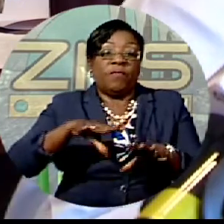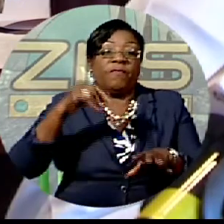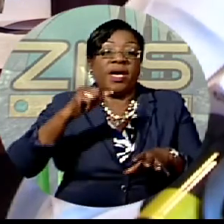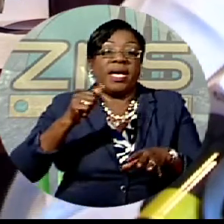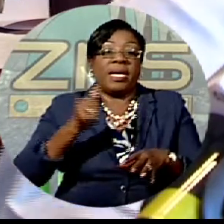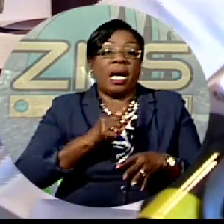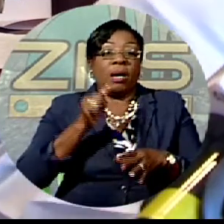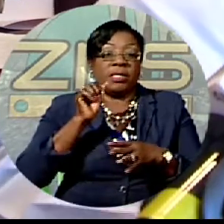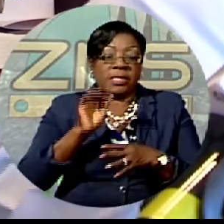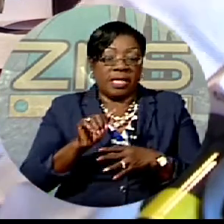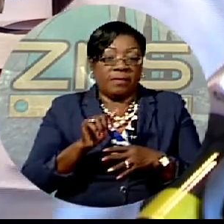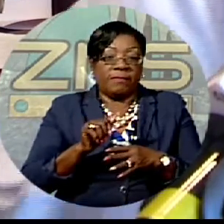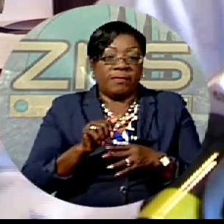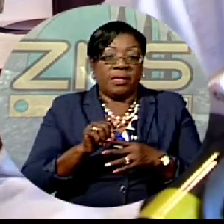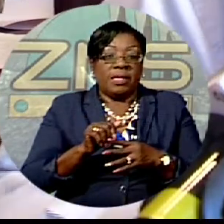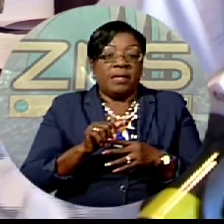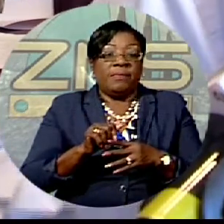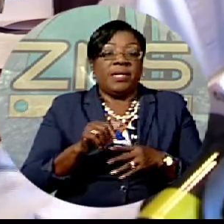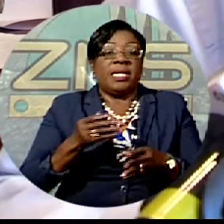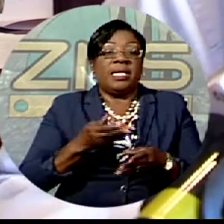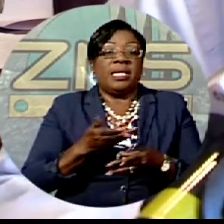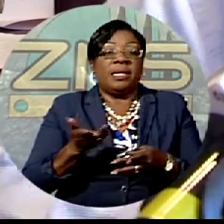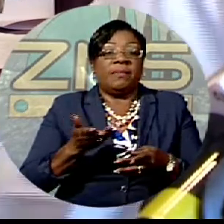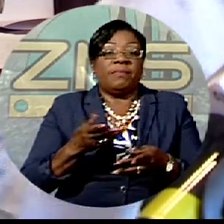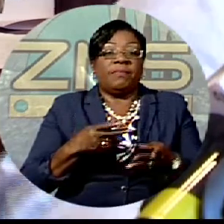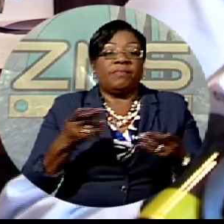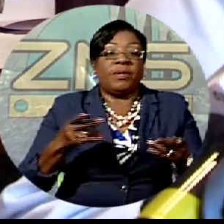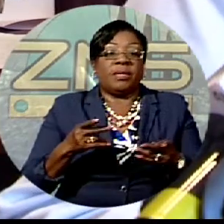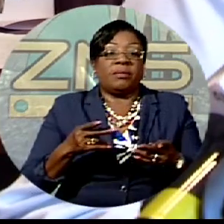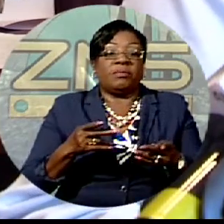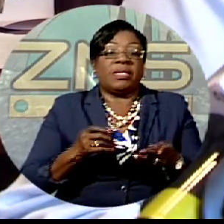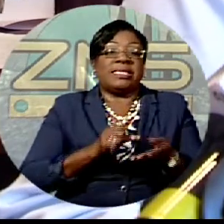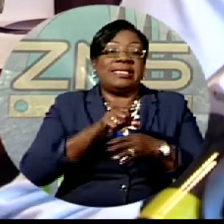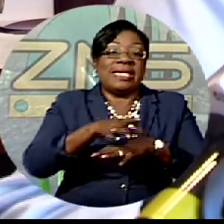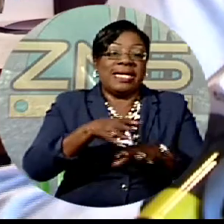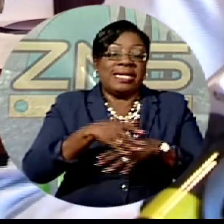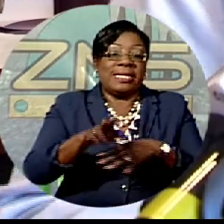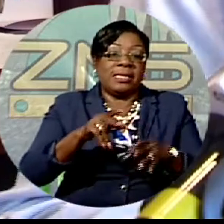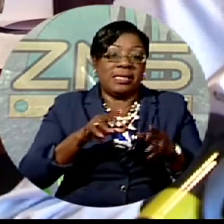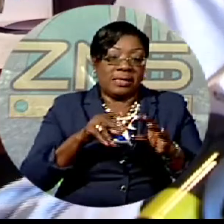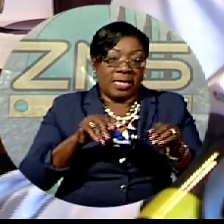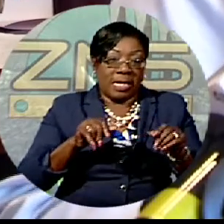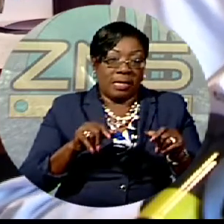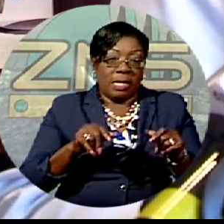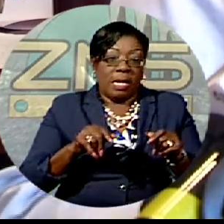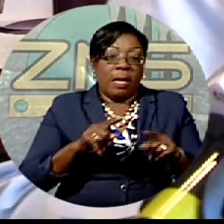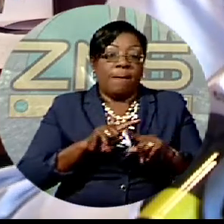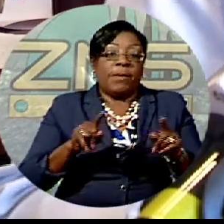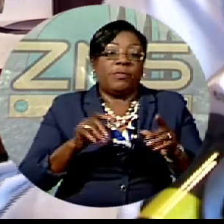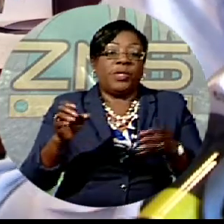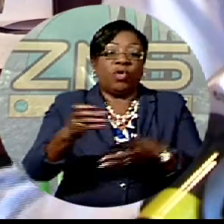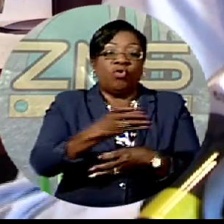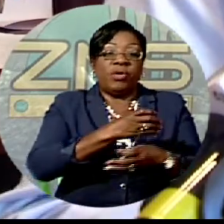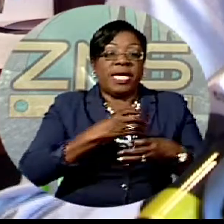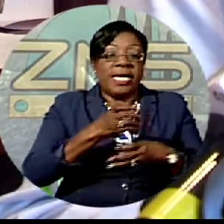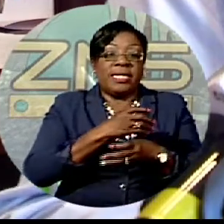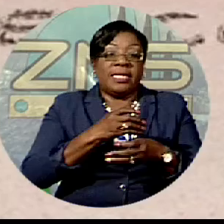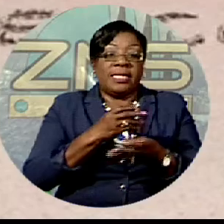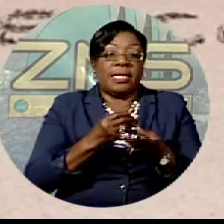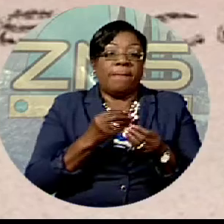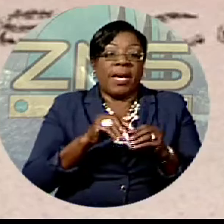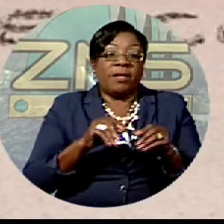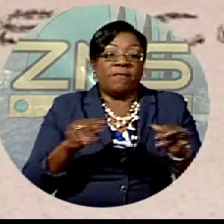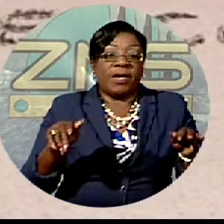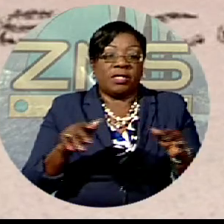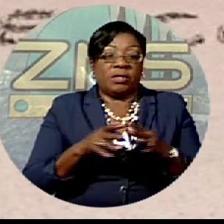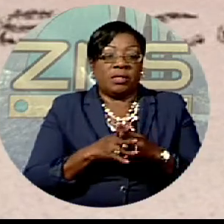simply being a facility for the export of, but that we create the manufacturing. And